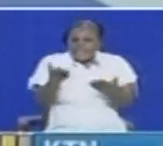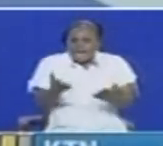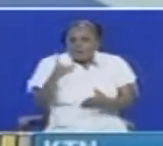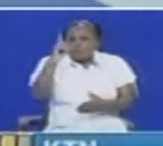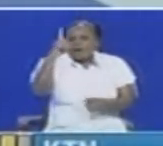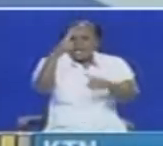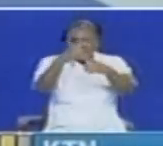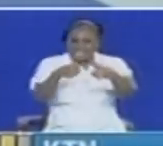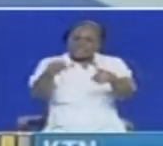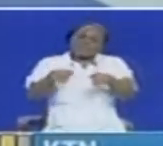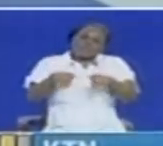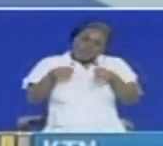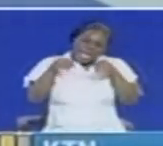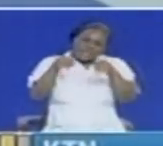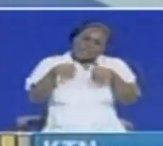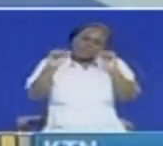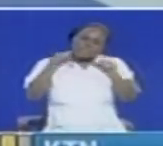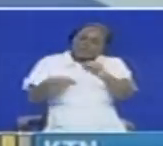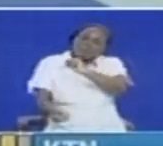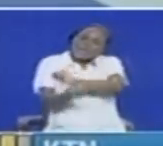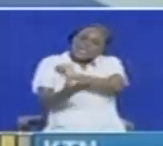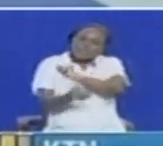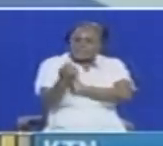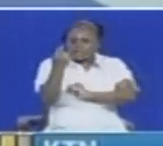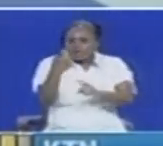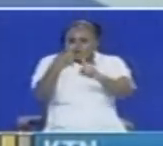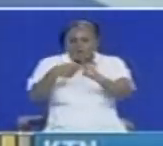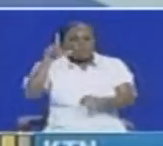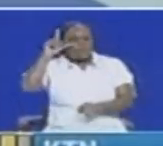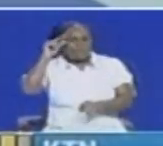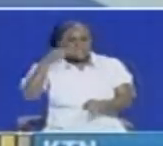and they're still waiting. Perhaps she can shed more light on that. But from Mombasa, I'm signing off. Good night. Linda.